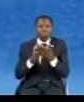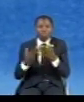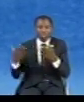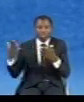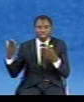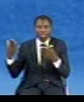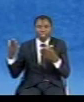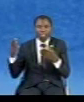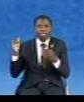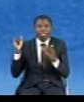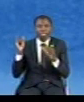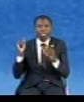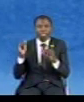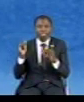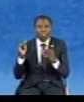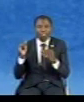sister,